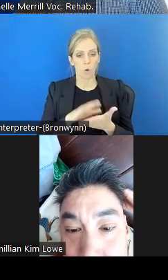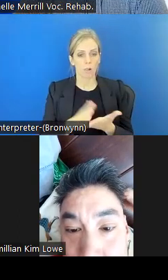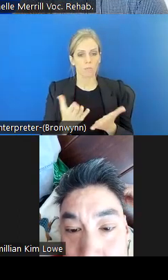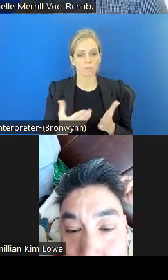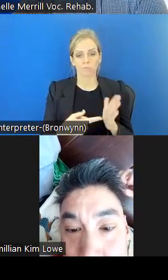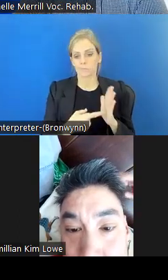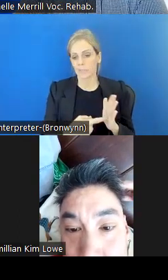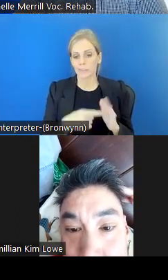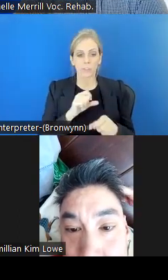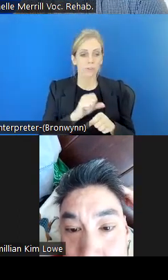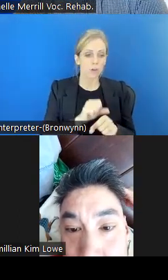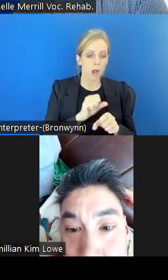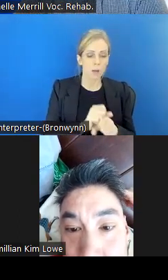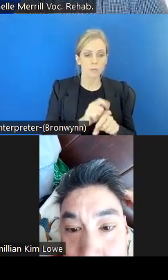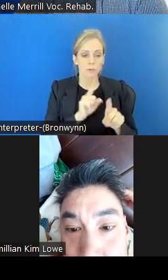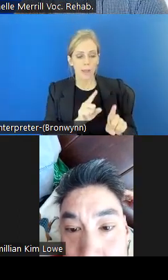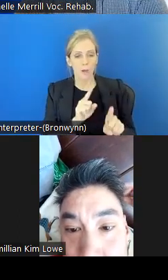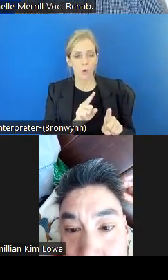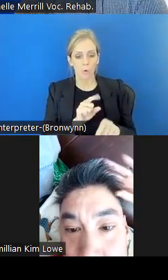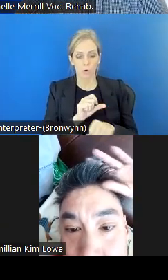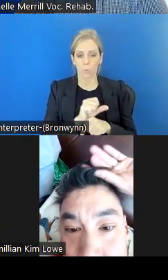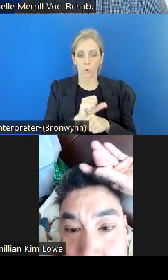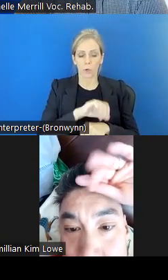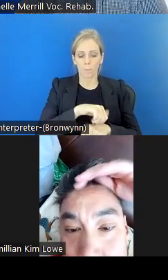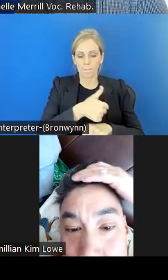job shadowing or work-based learning experience.